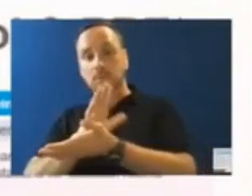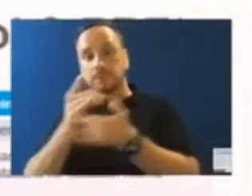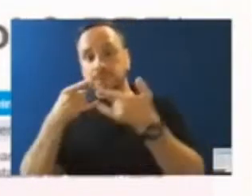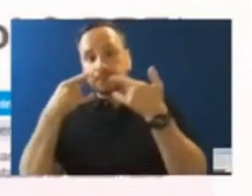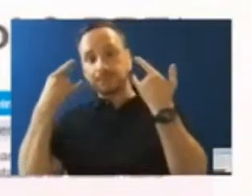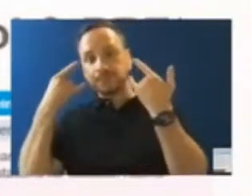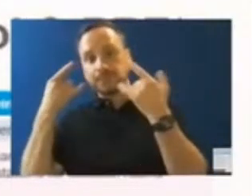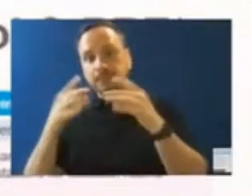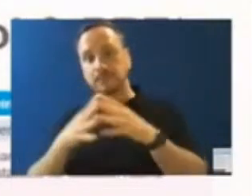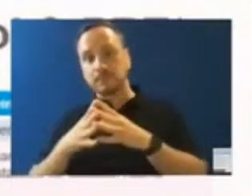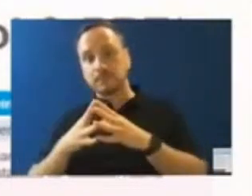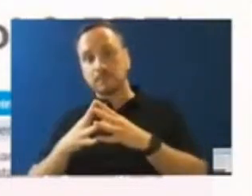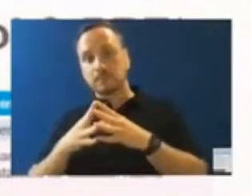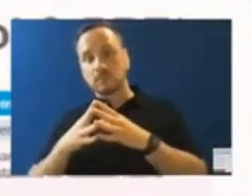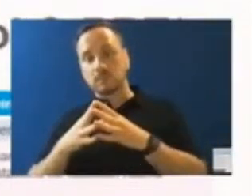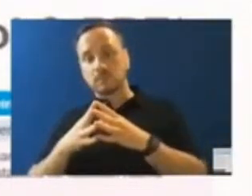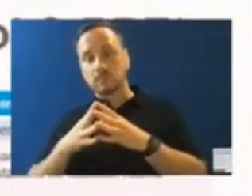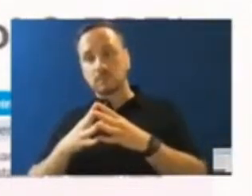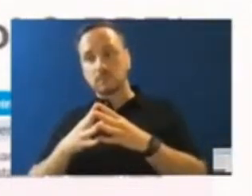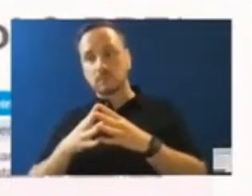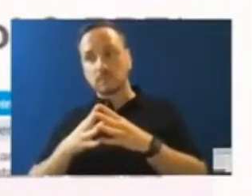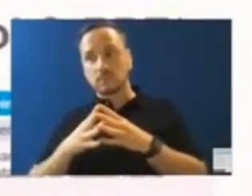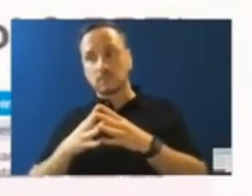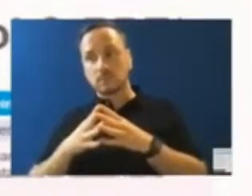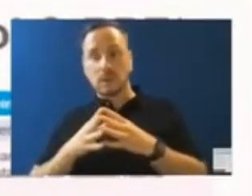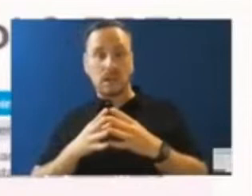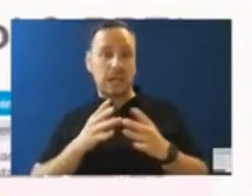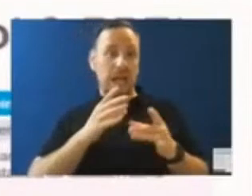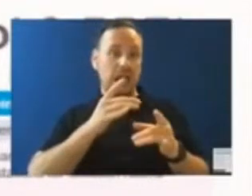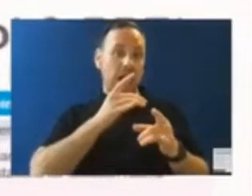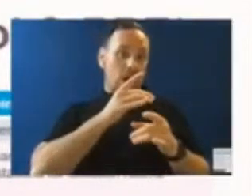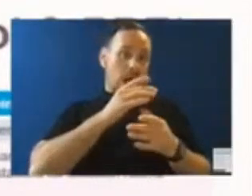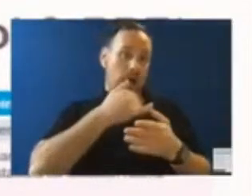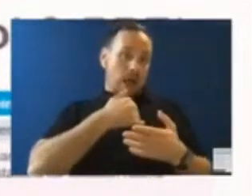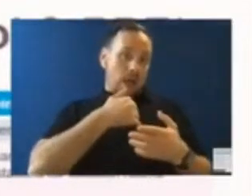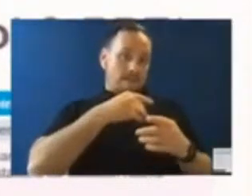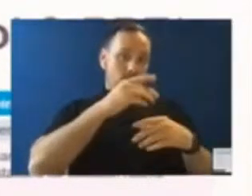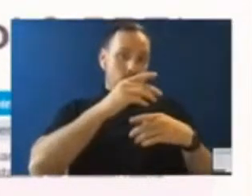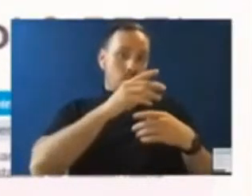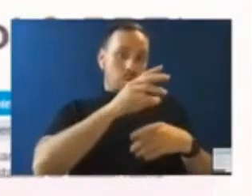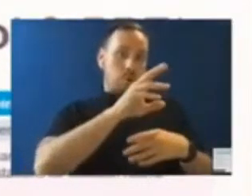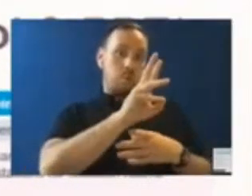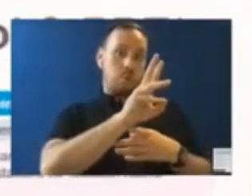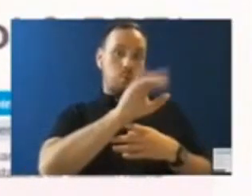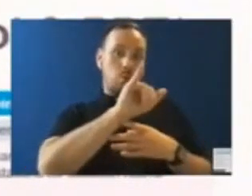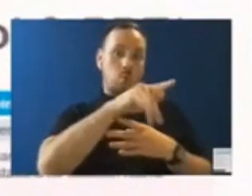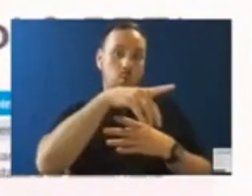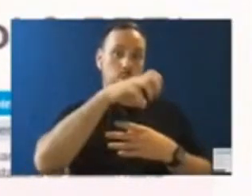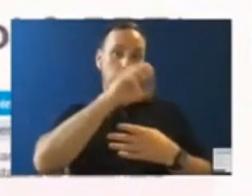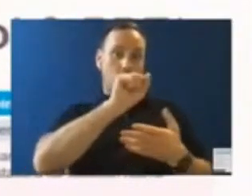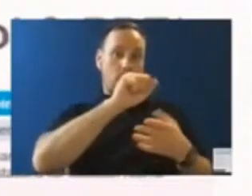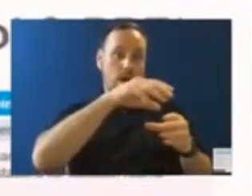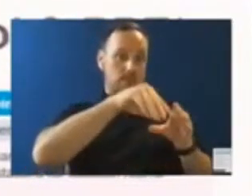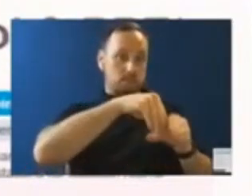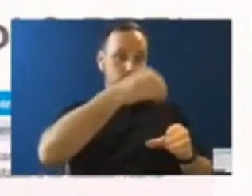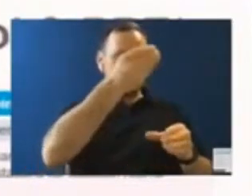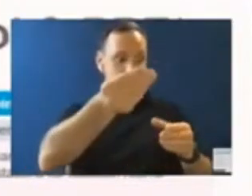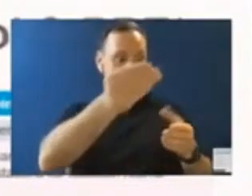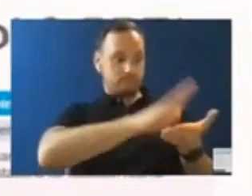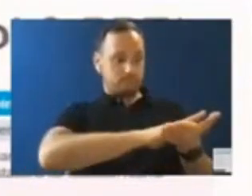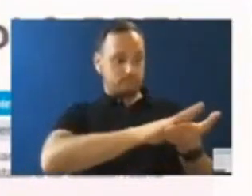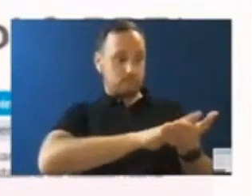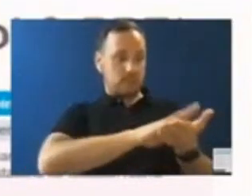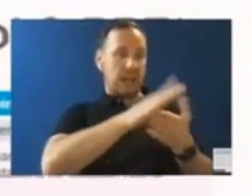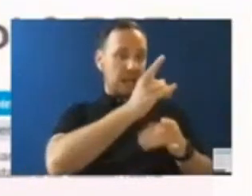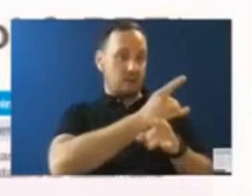to use. Multi-purpose alcohol-based wipes, these are primarily for the students. This is the kind of what I call this is just